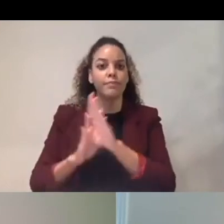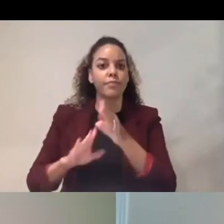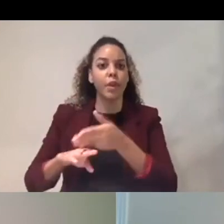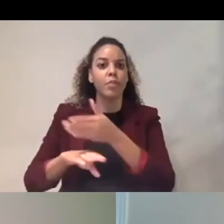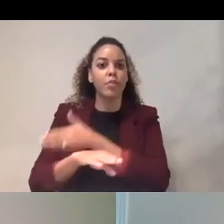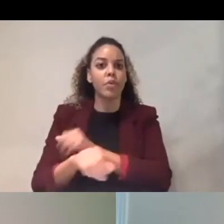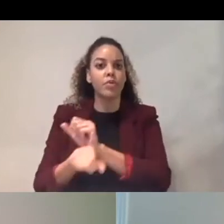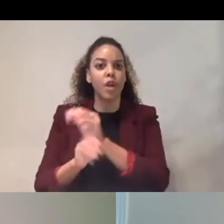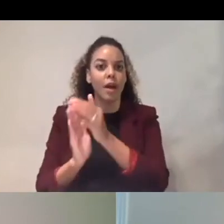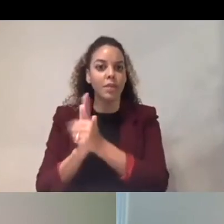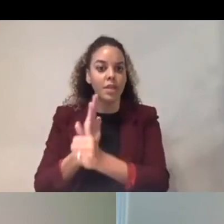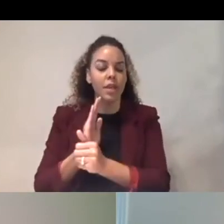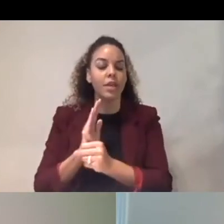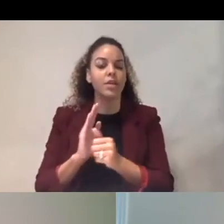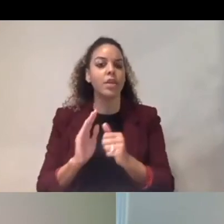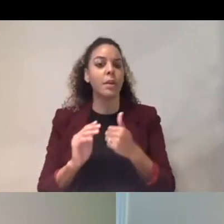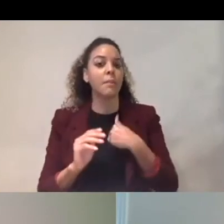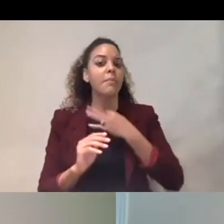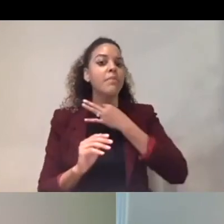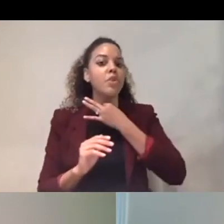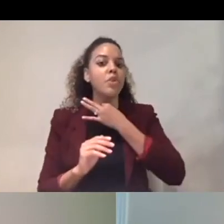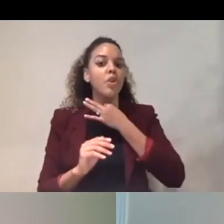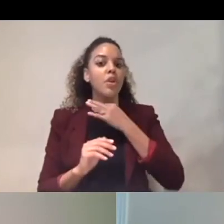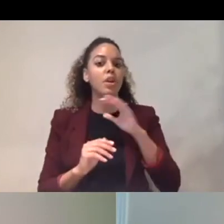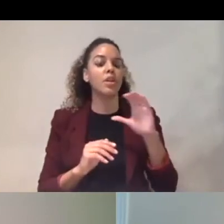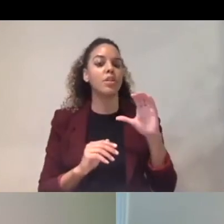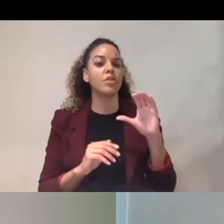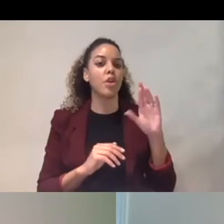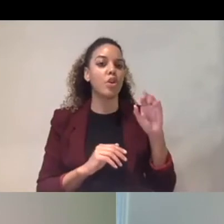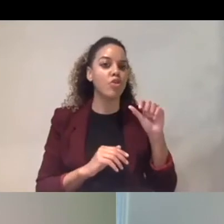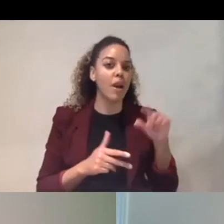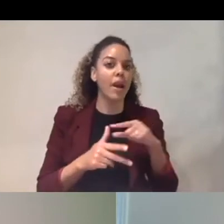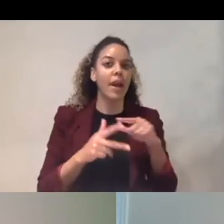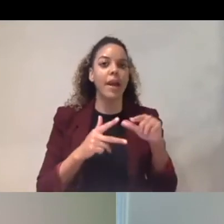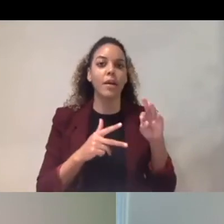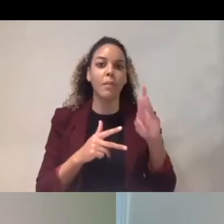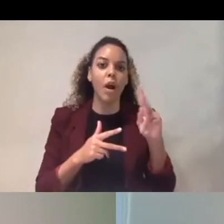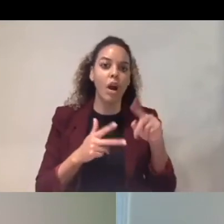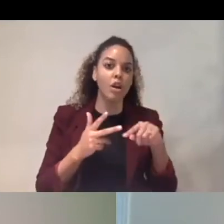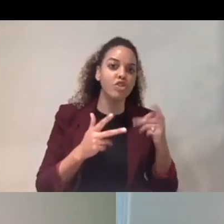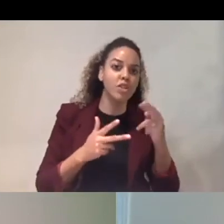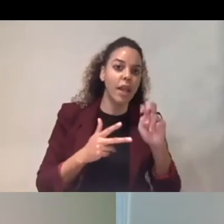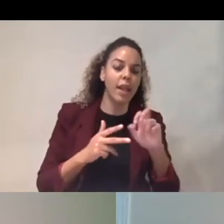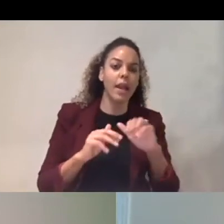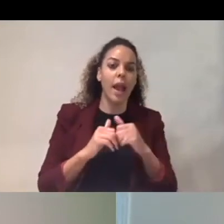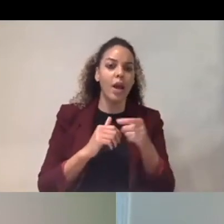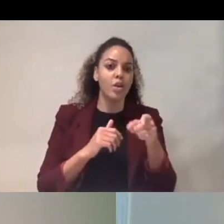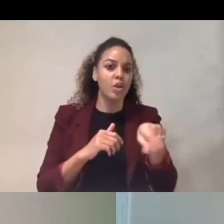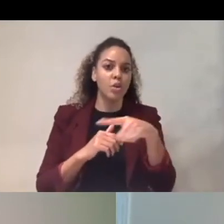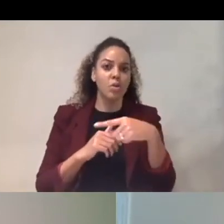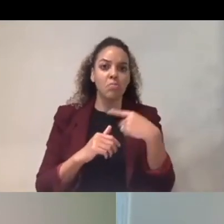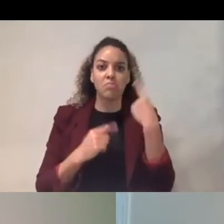curious, Craig, Mark, and Shane, kind of how do you see success or best practices around neurodiversity in the workplace?